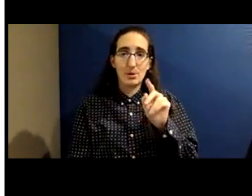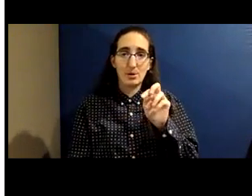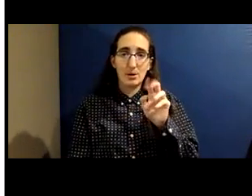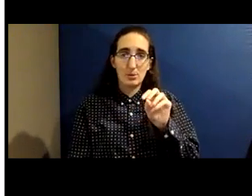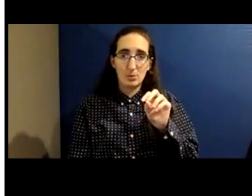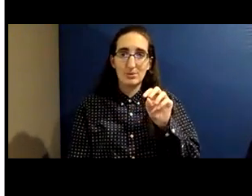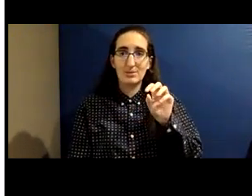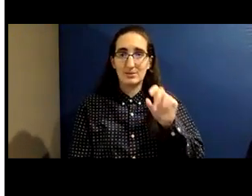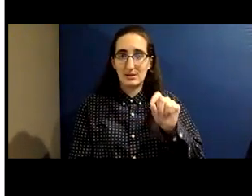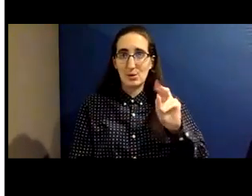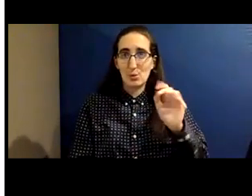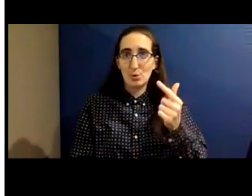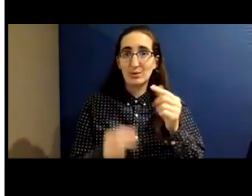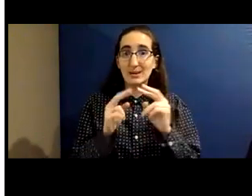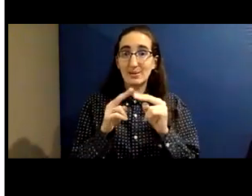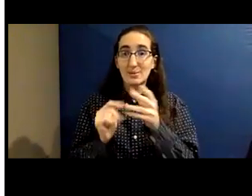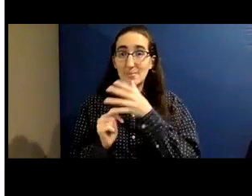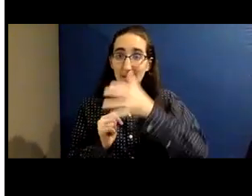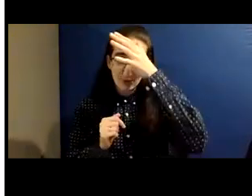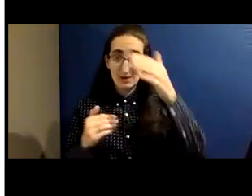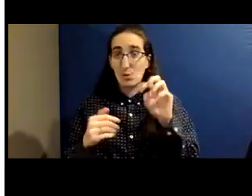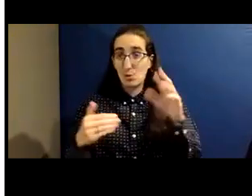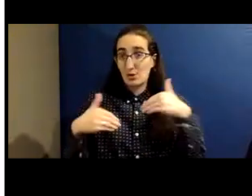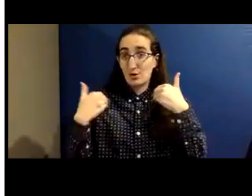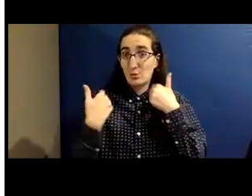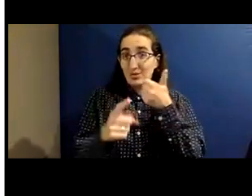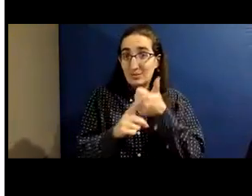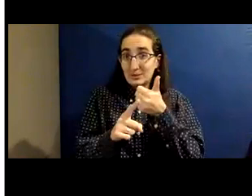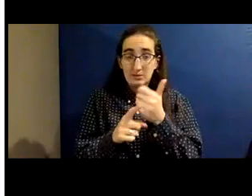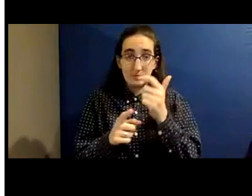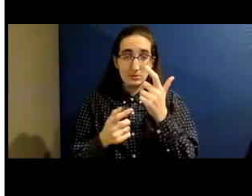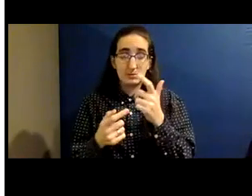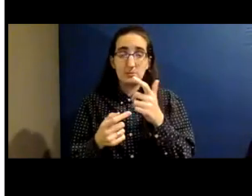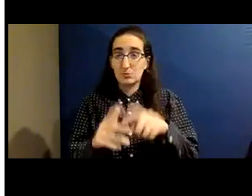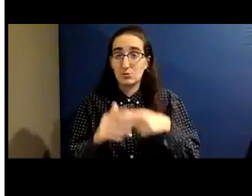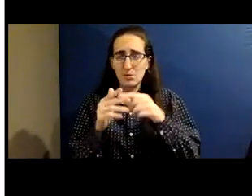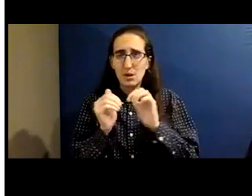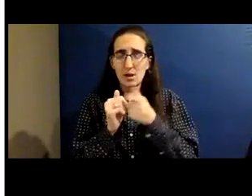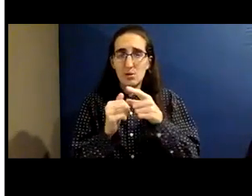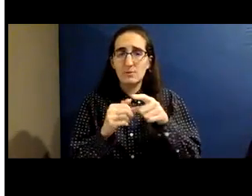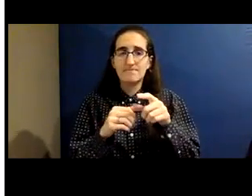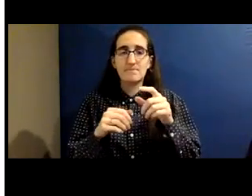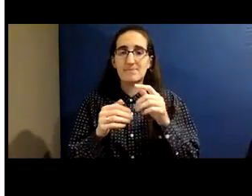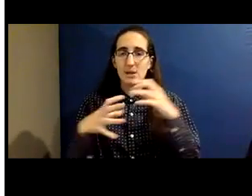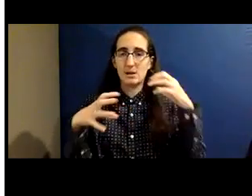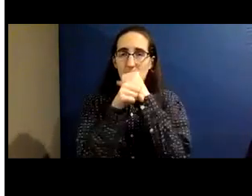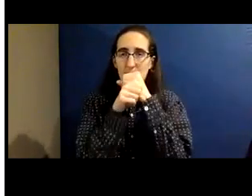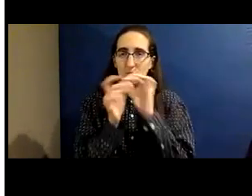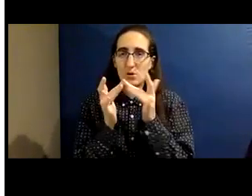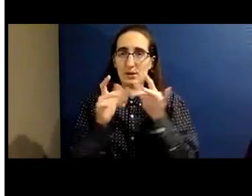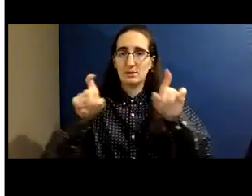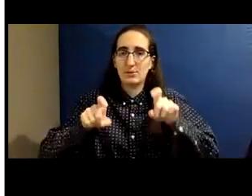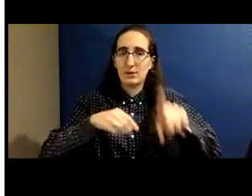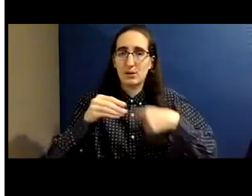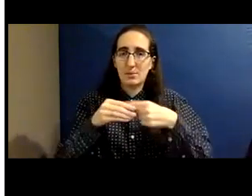imattercolorado.org. And it can be either a parent or youth themselves. And you would begin by taking a confidential online survey about their mental